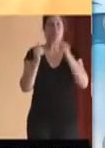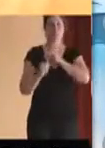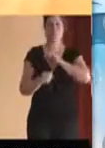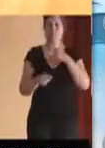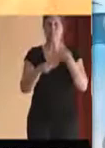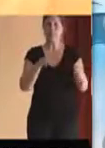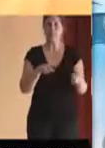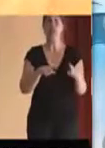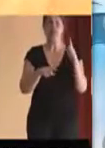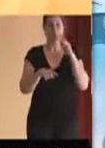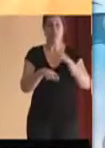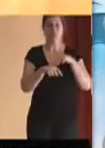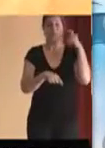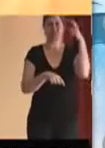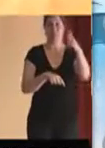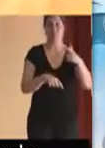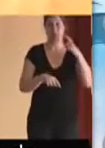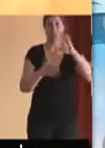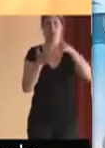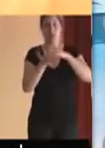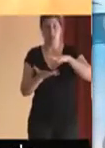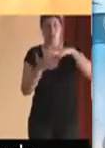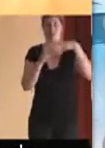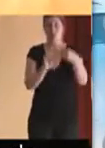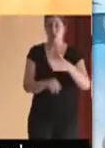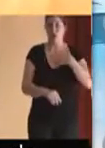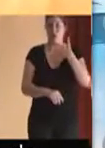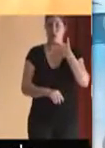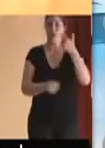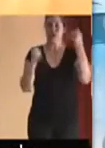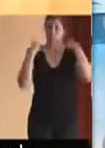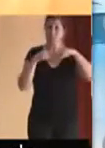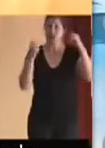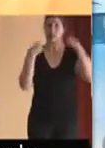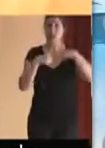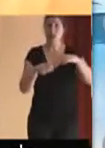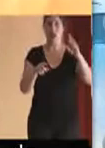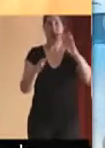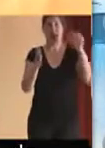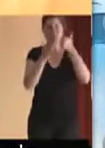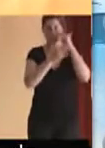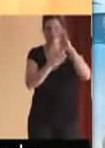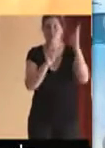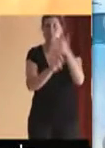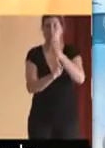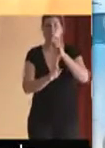where you find you need a certain period of adaptation. That is, the training, the